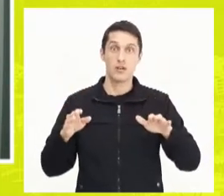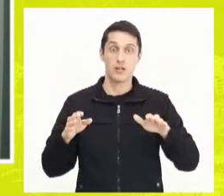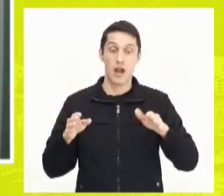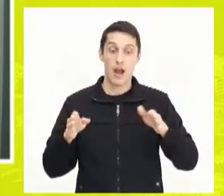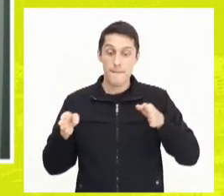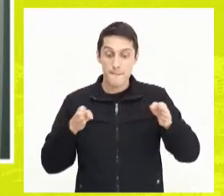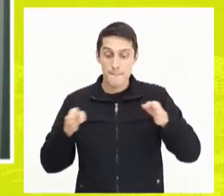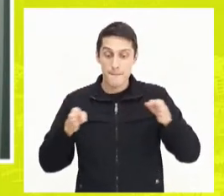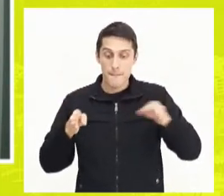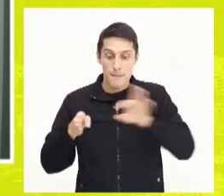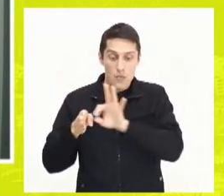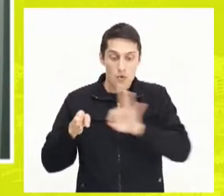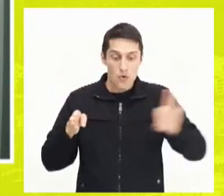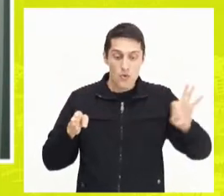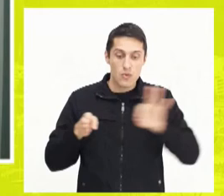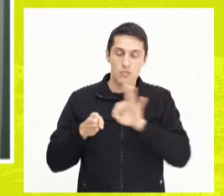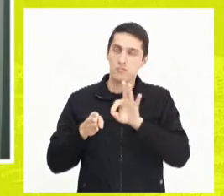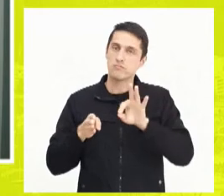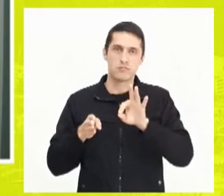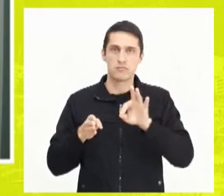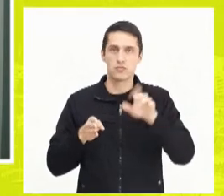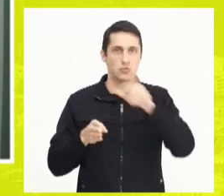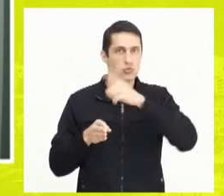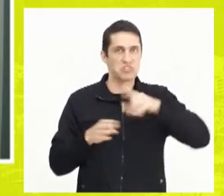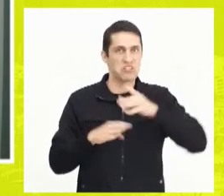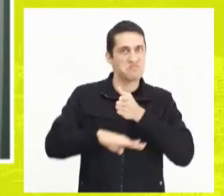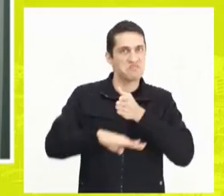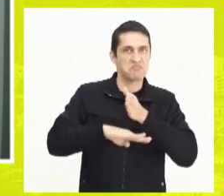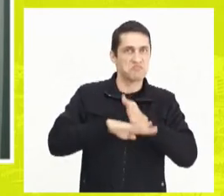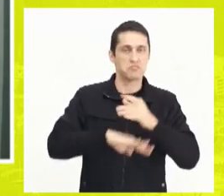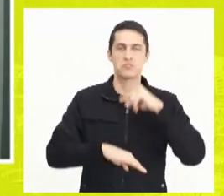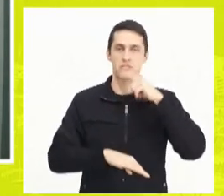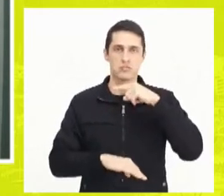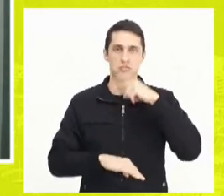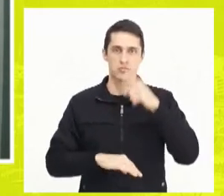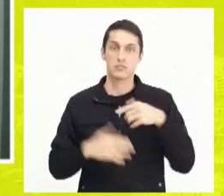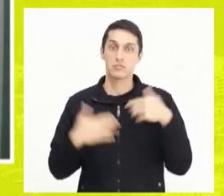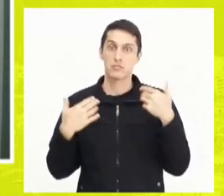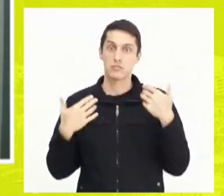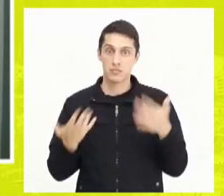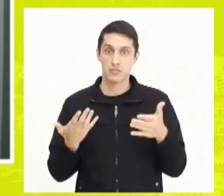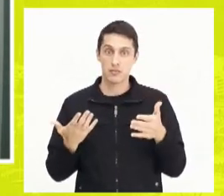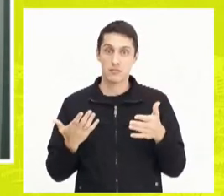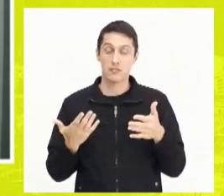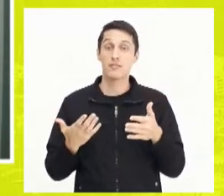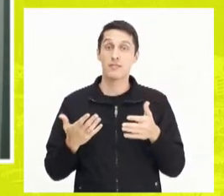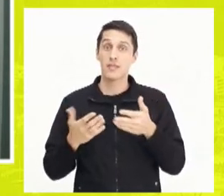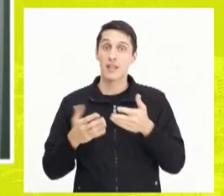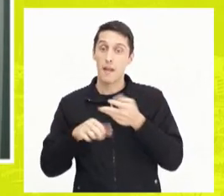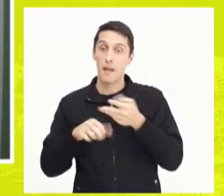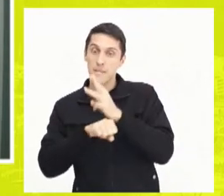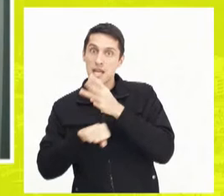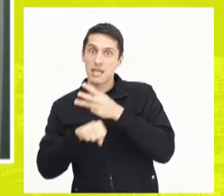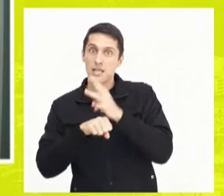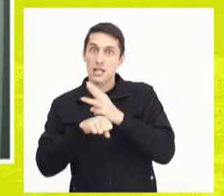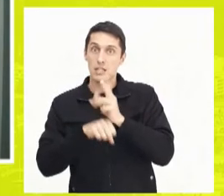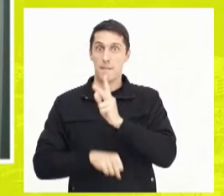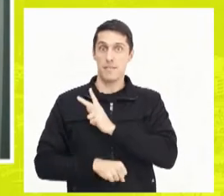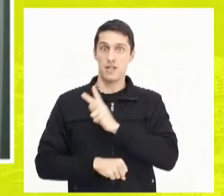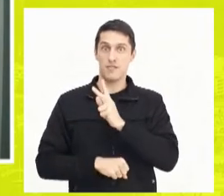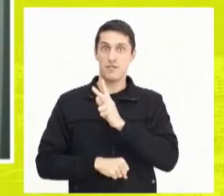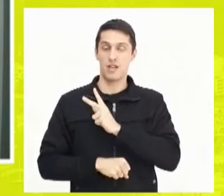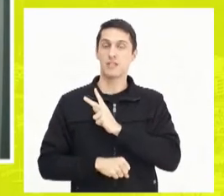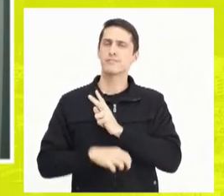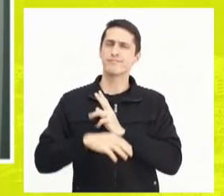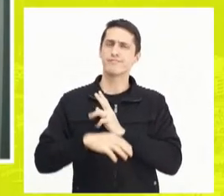makes things harder so the action of the platforms about private message